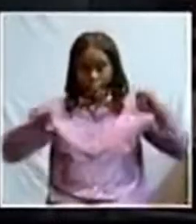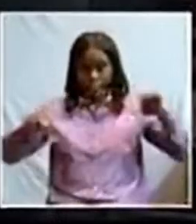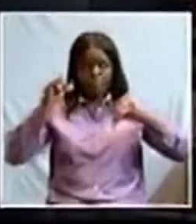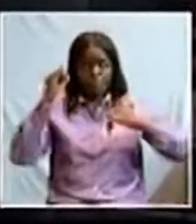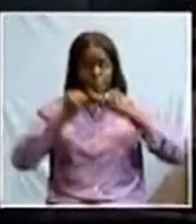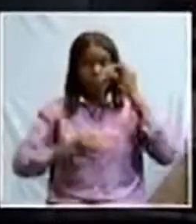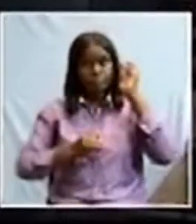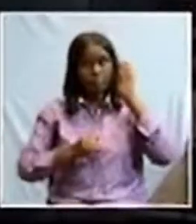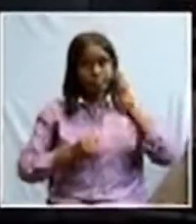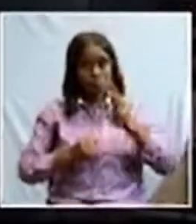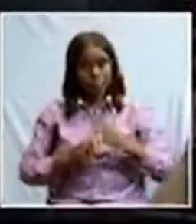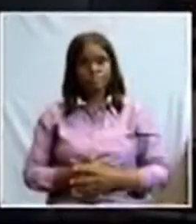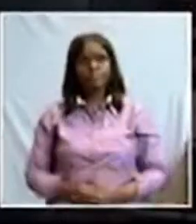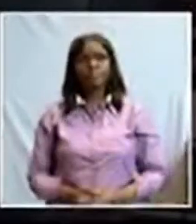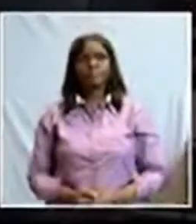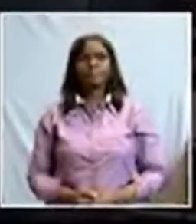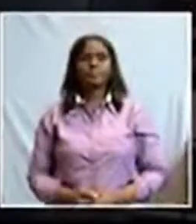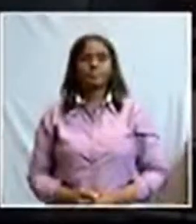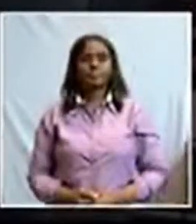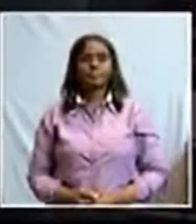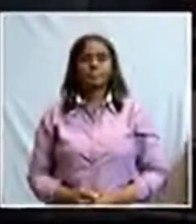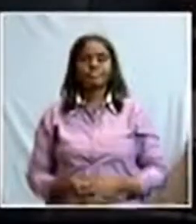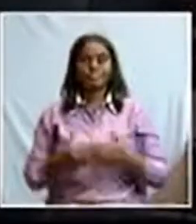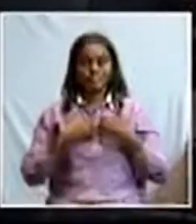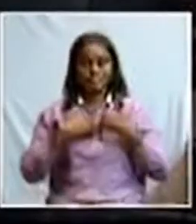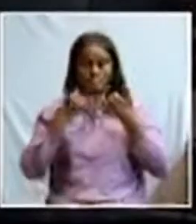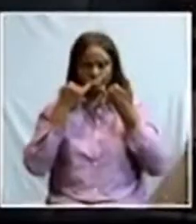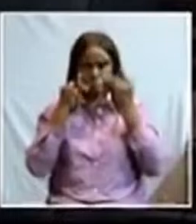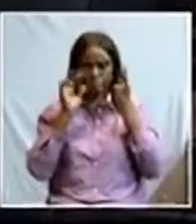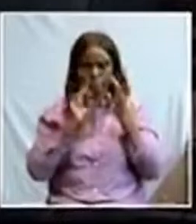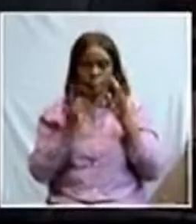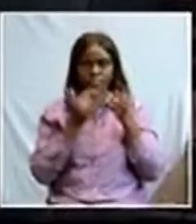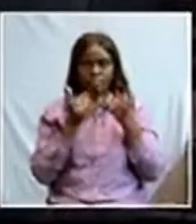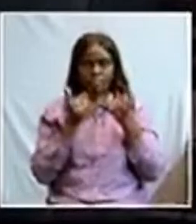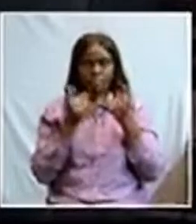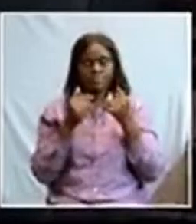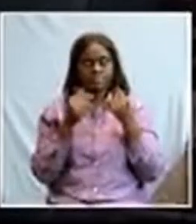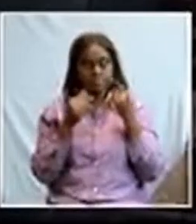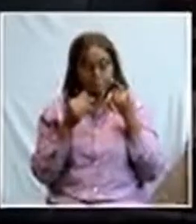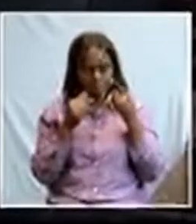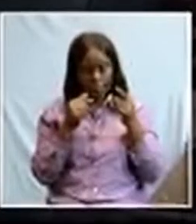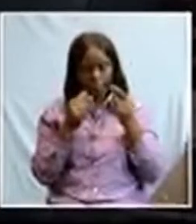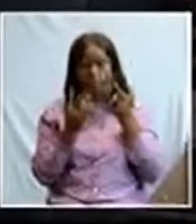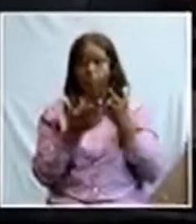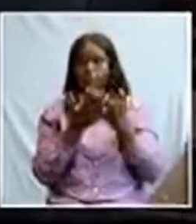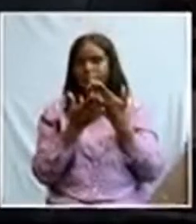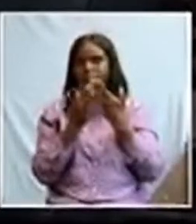done? You've told us that